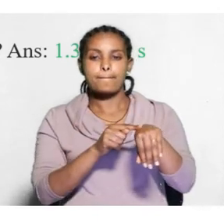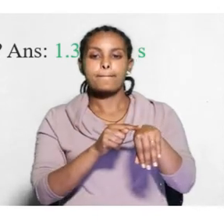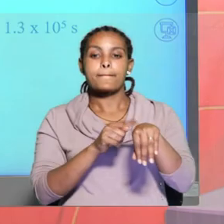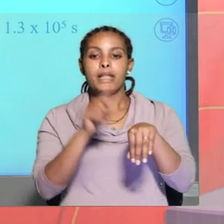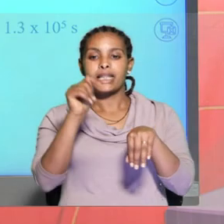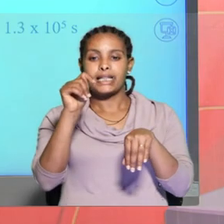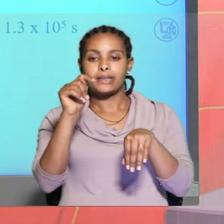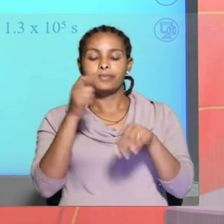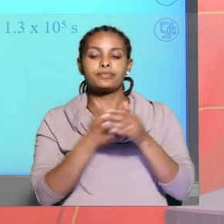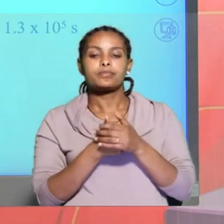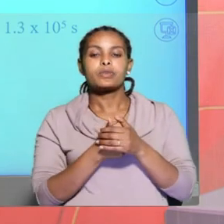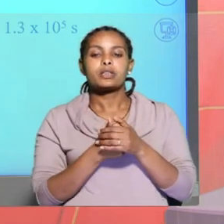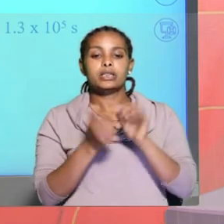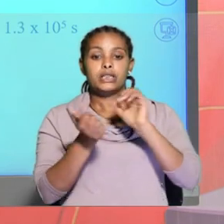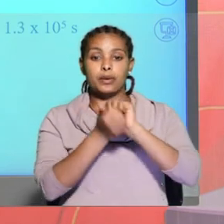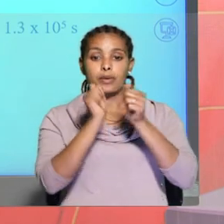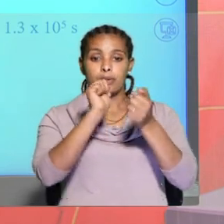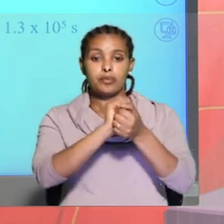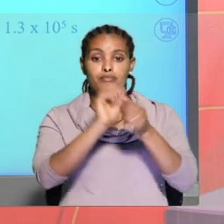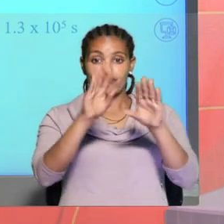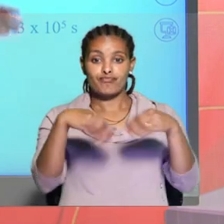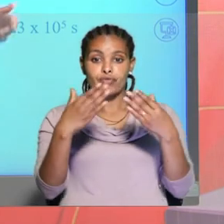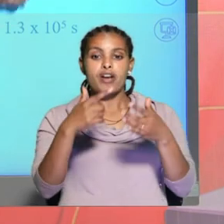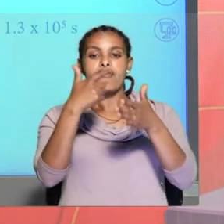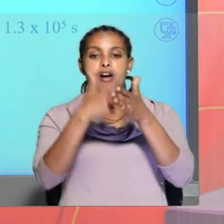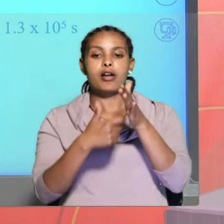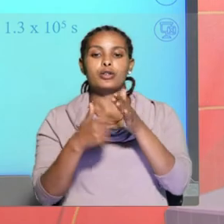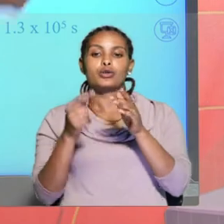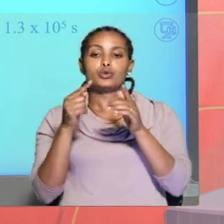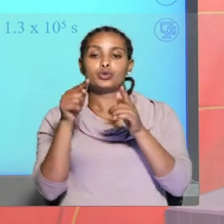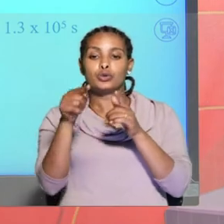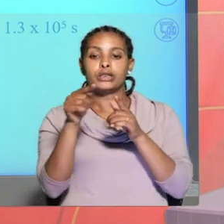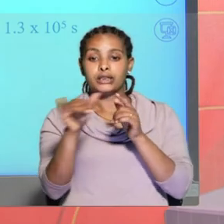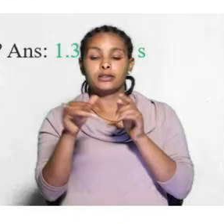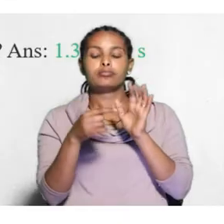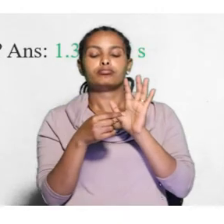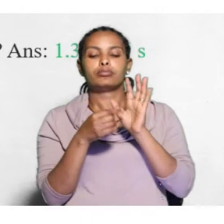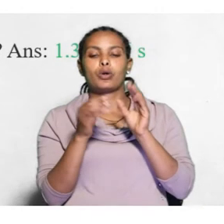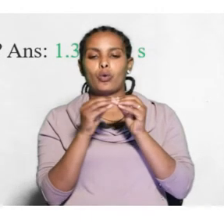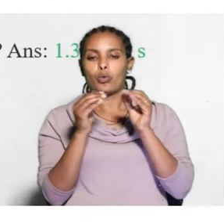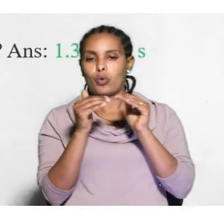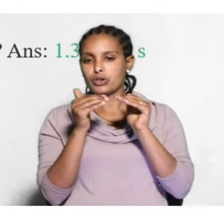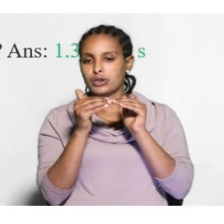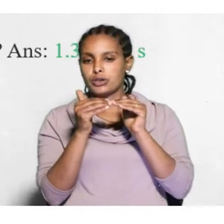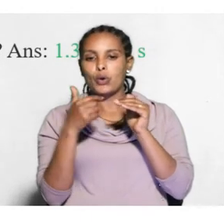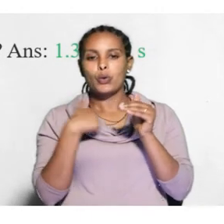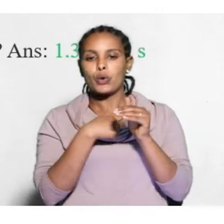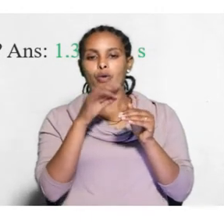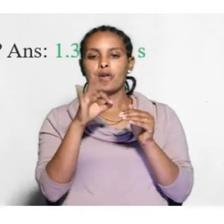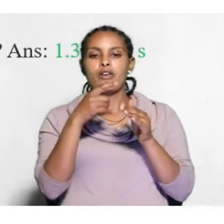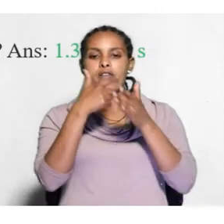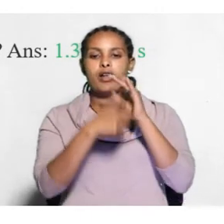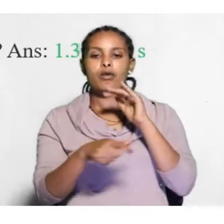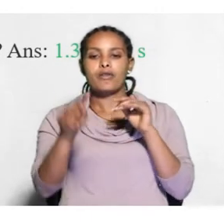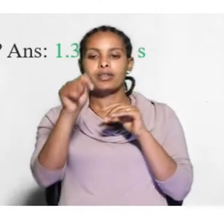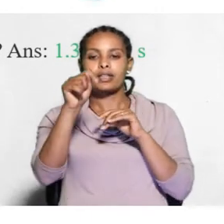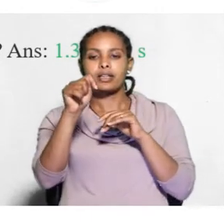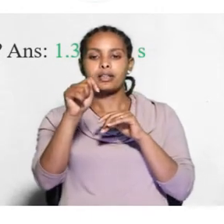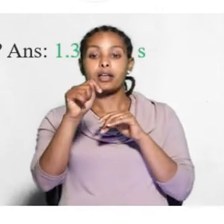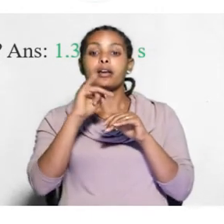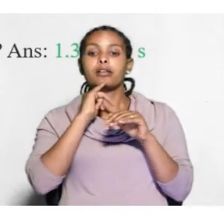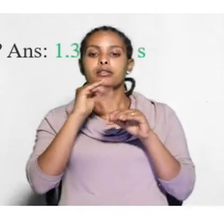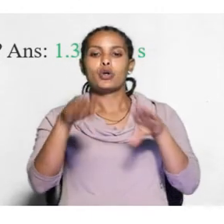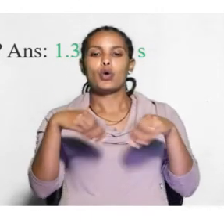t substituting the given value into this equation we get the value of t t